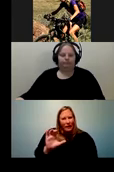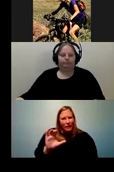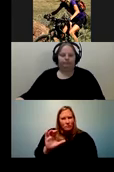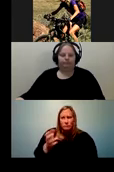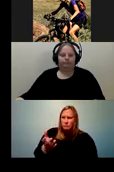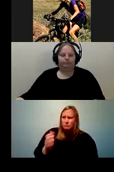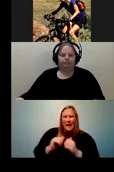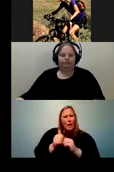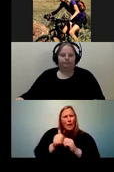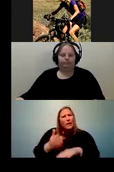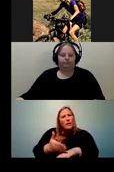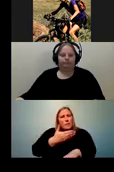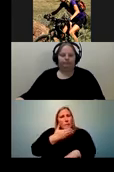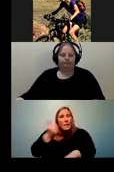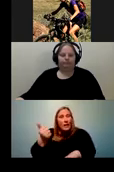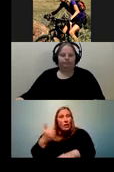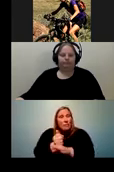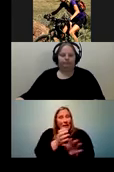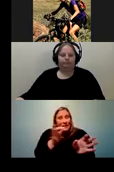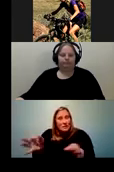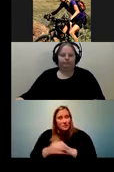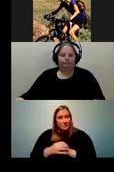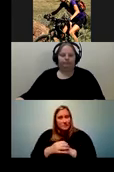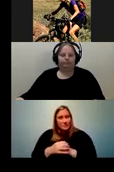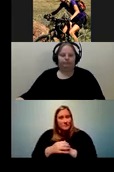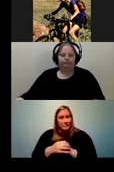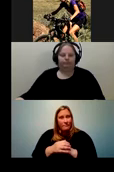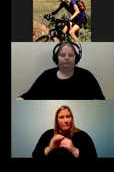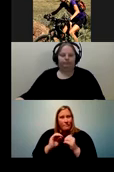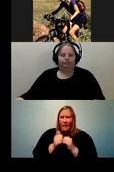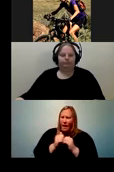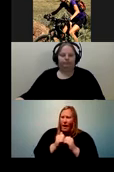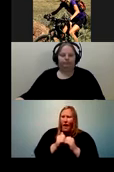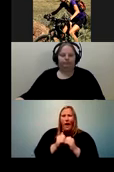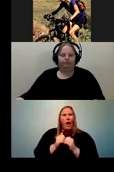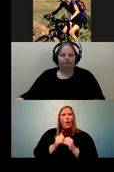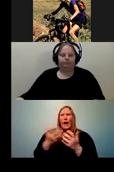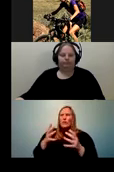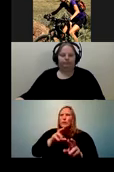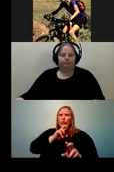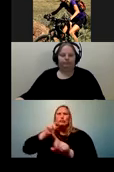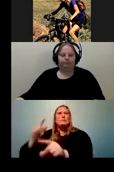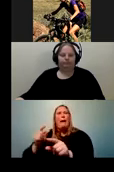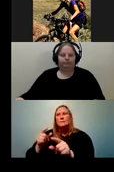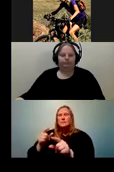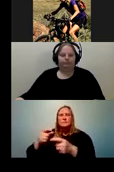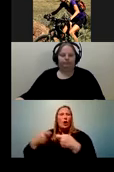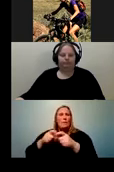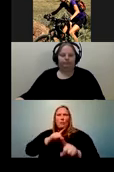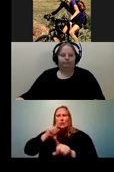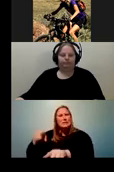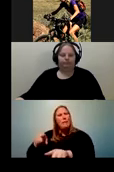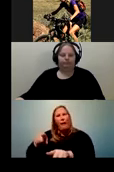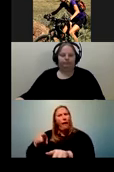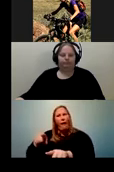better at decision making? How can I take this from being a knee-jerk reaction of right or wrong and really put it